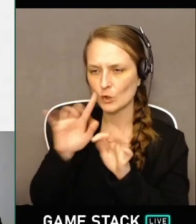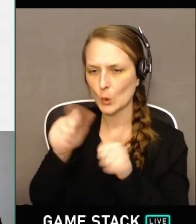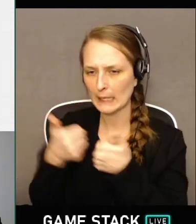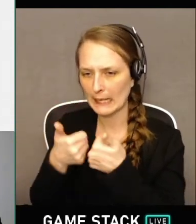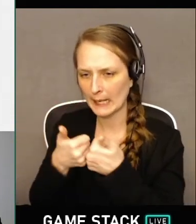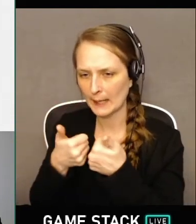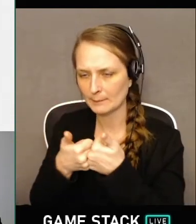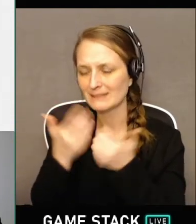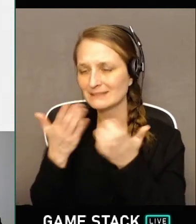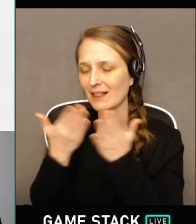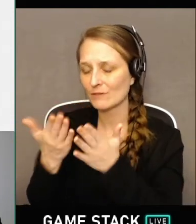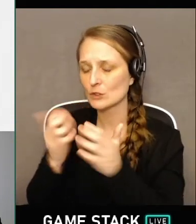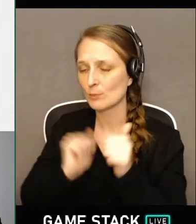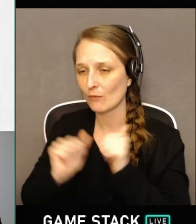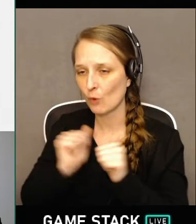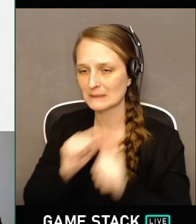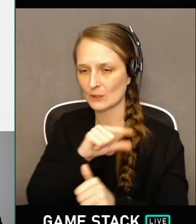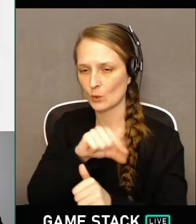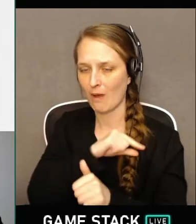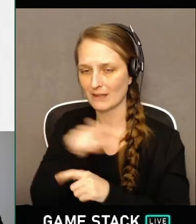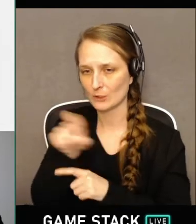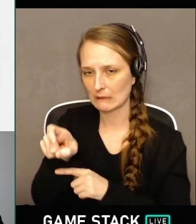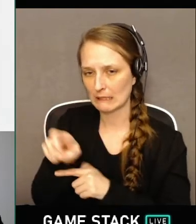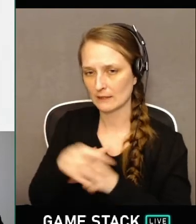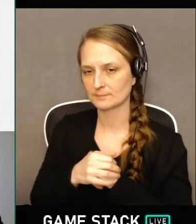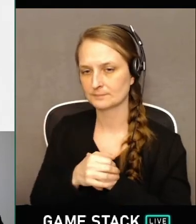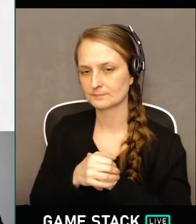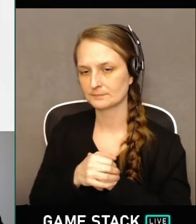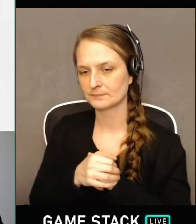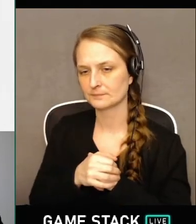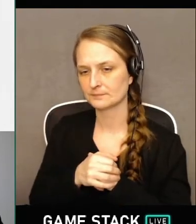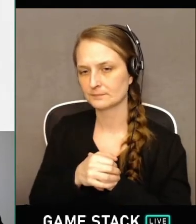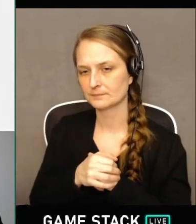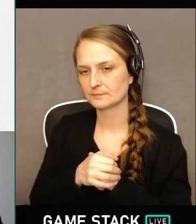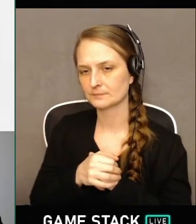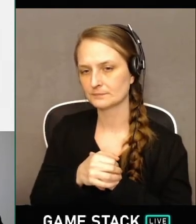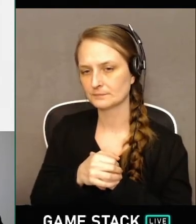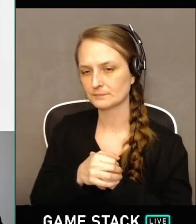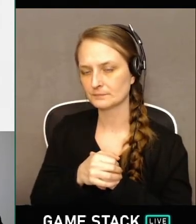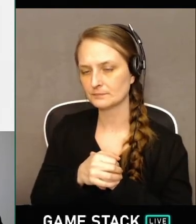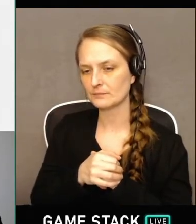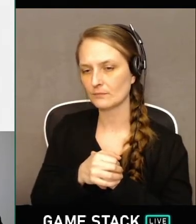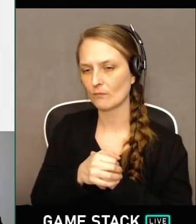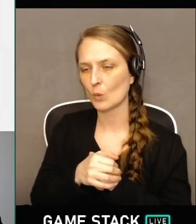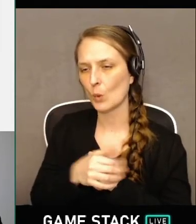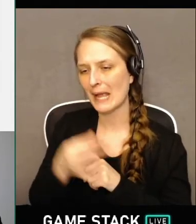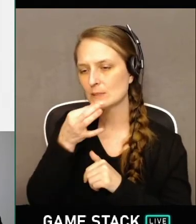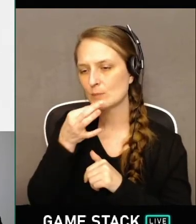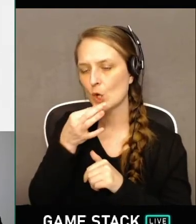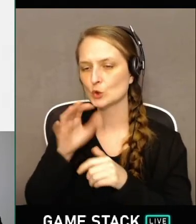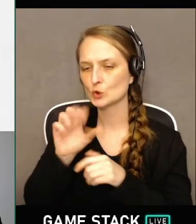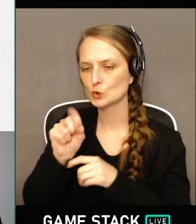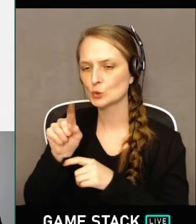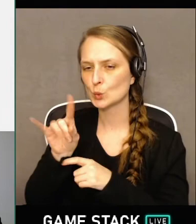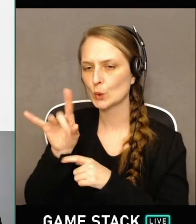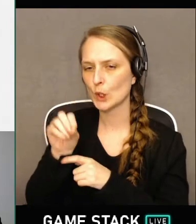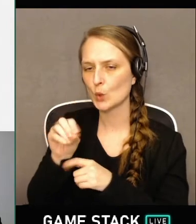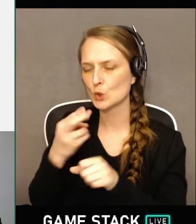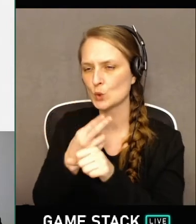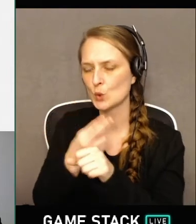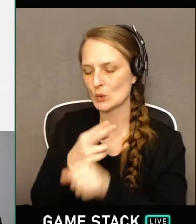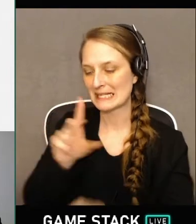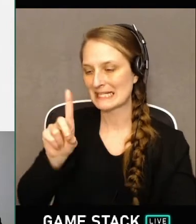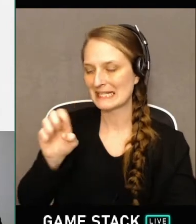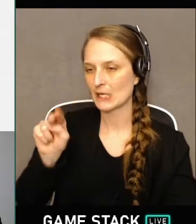the performance and quality needed. Let's have a look at how Exor Studios used our denoiser to deliver the amazing looking